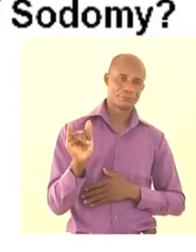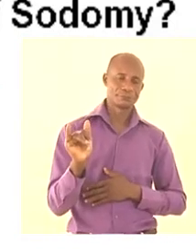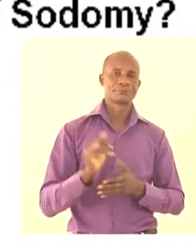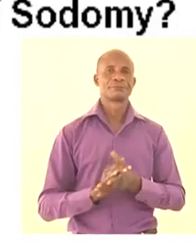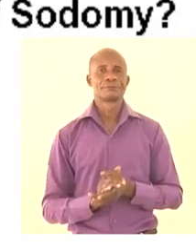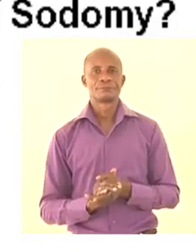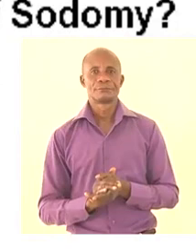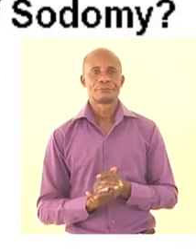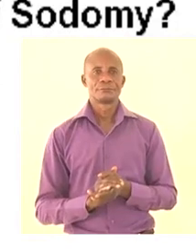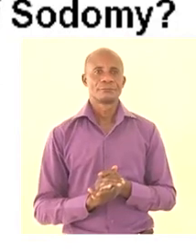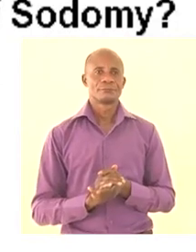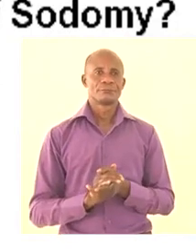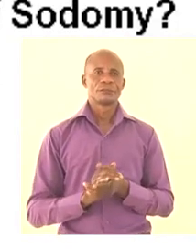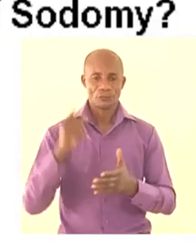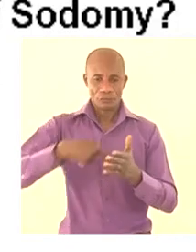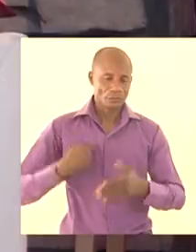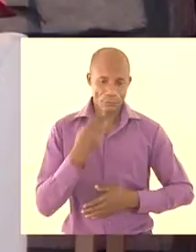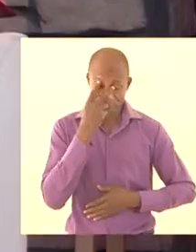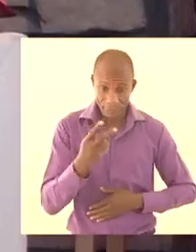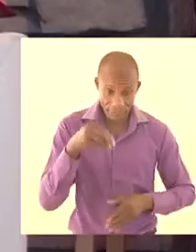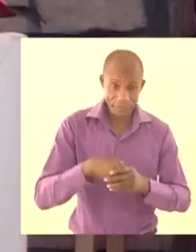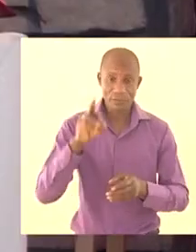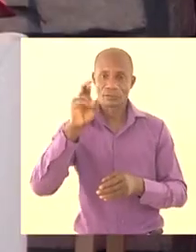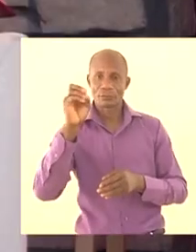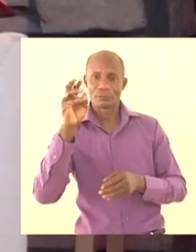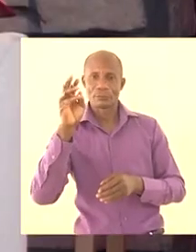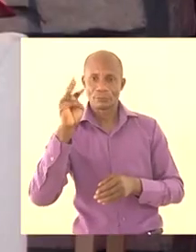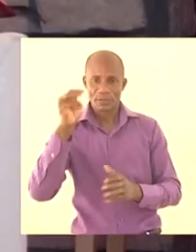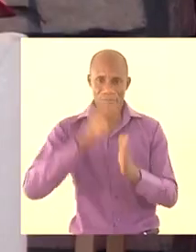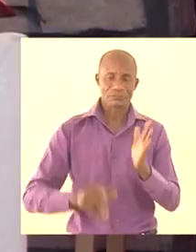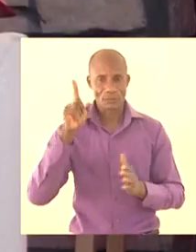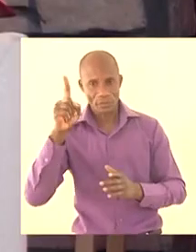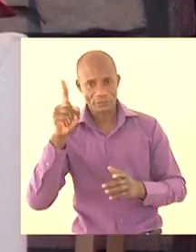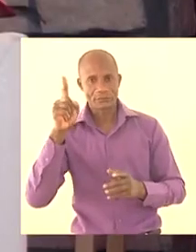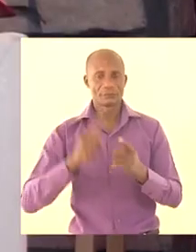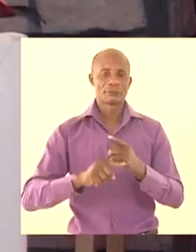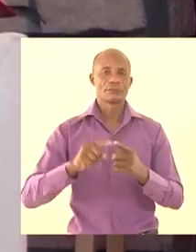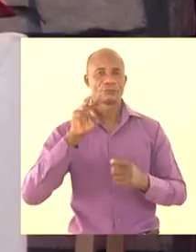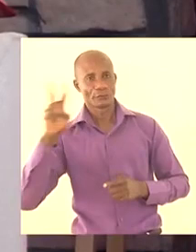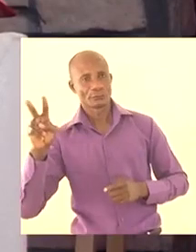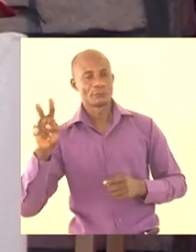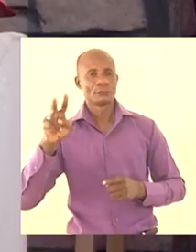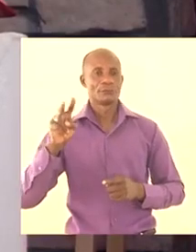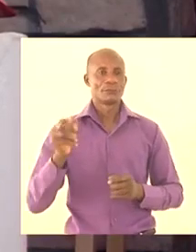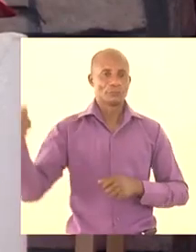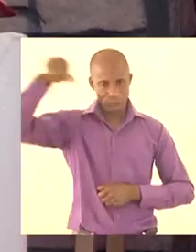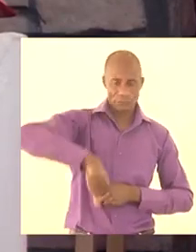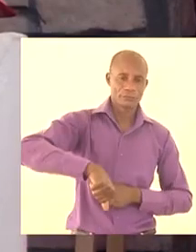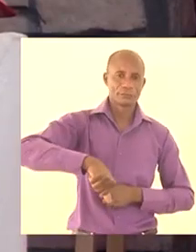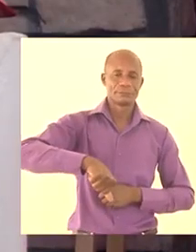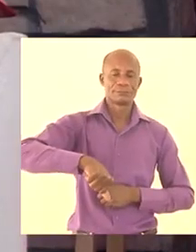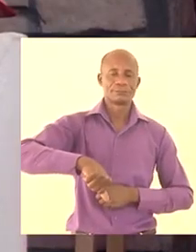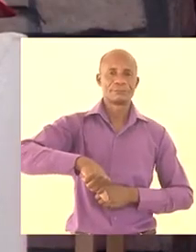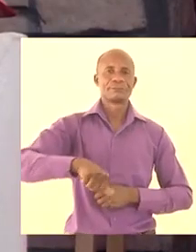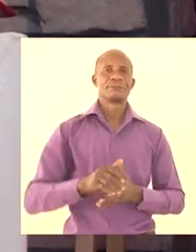of sodomy, of what we see in Romans chapter 1, from verse 24 to the end, condemnable, abominable.